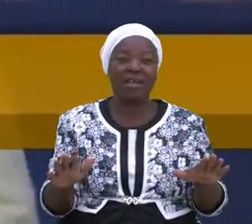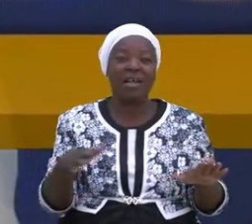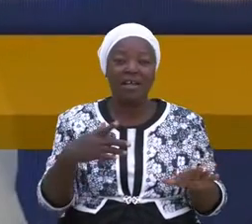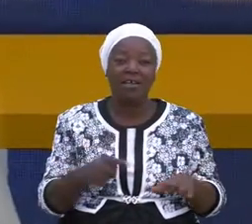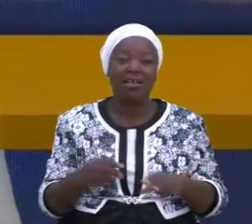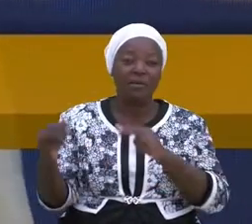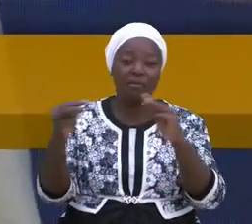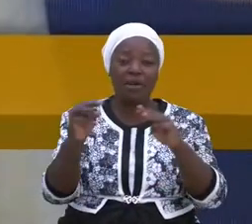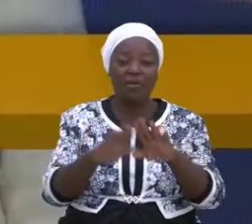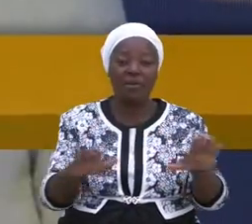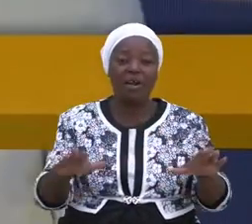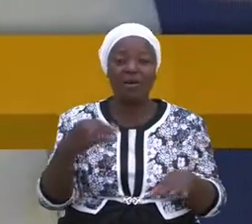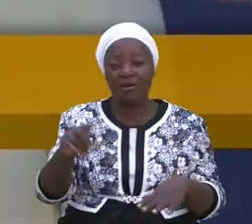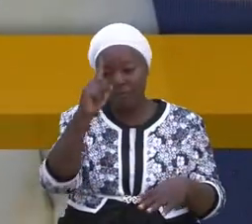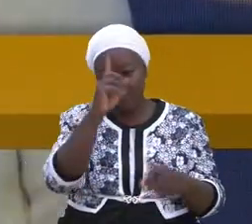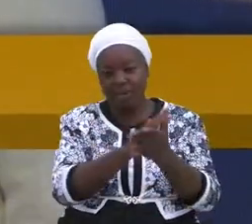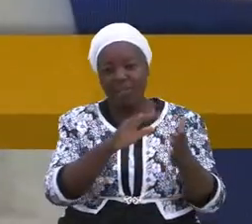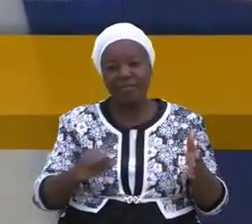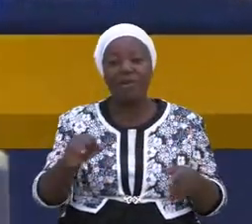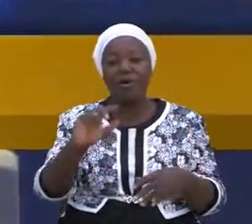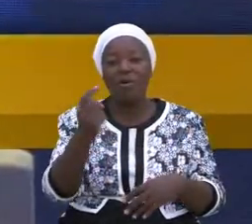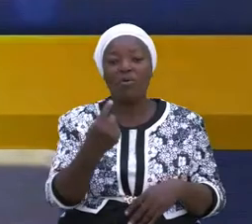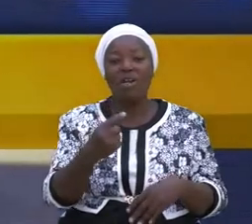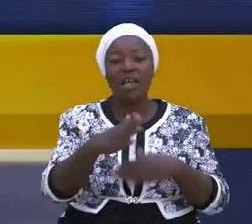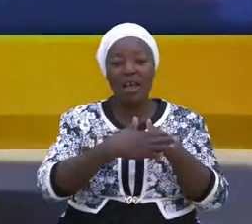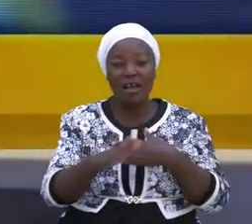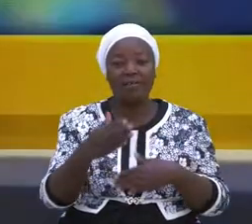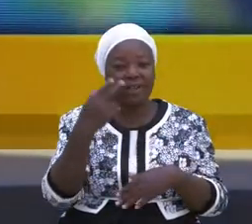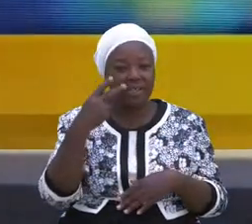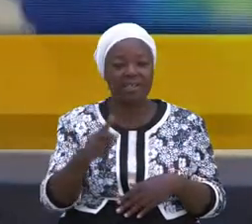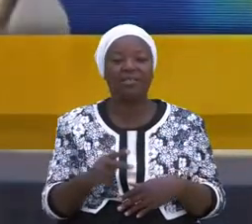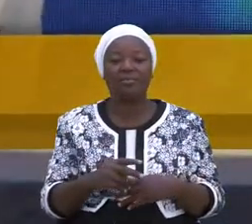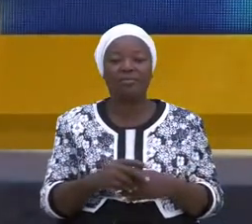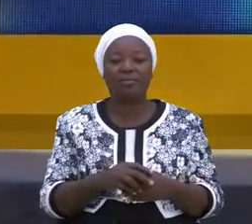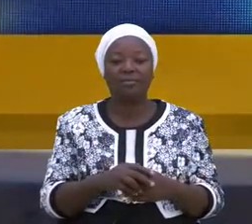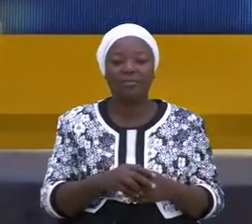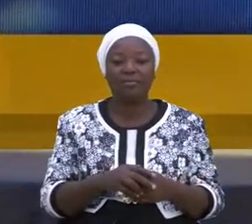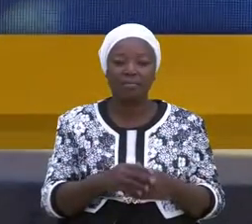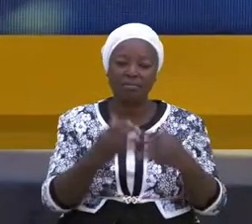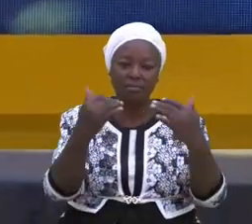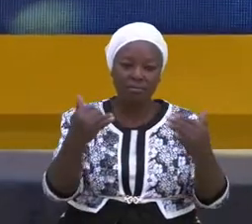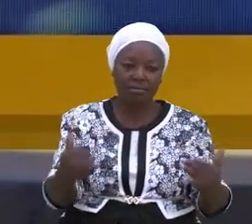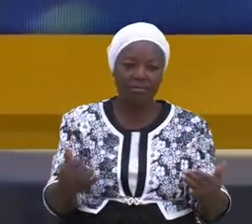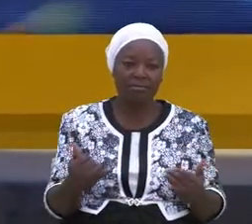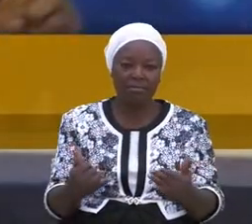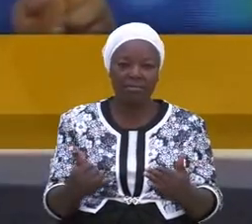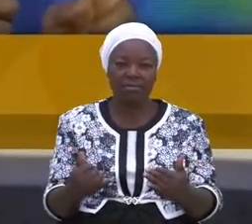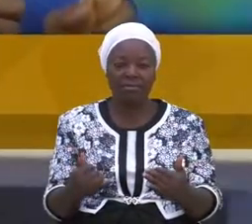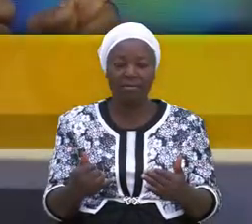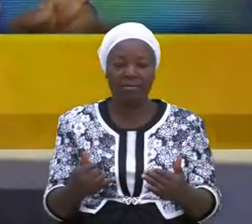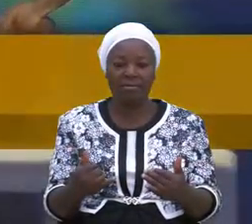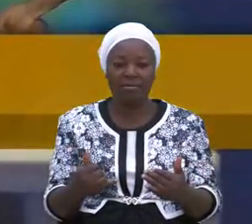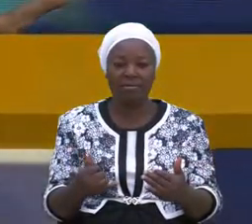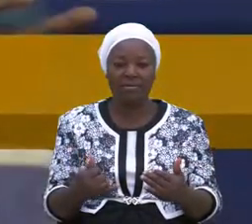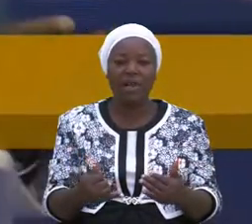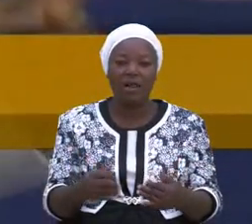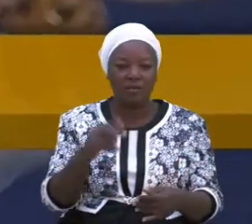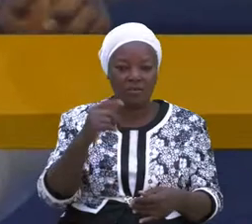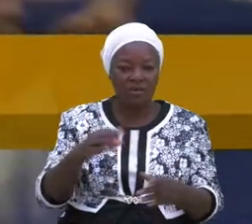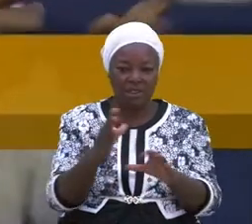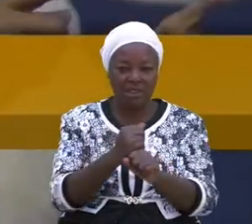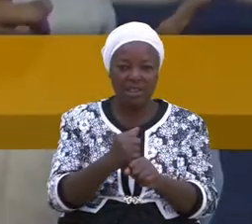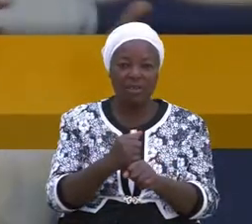of believing only after seeing. Now, take on Thomas again